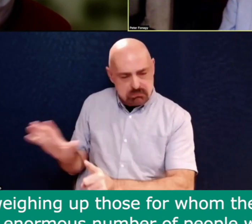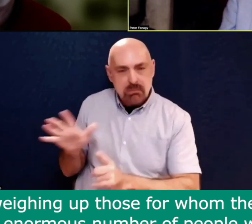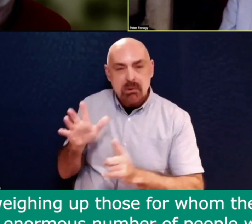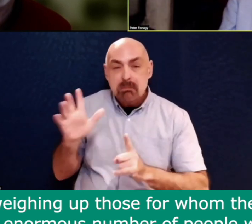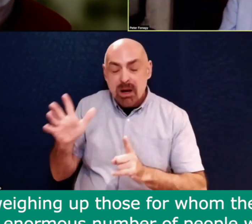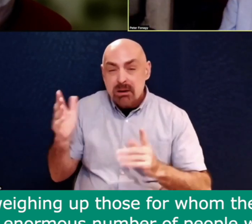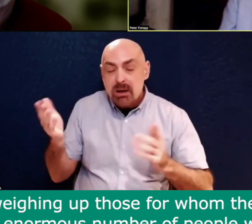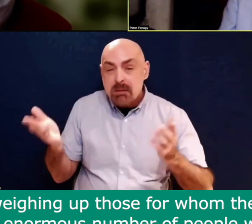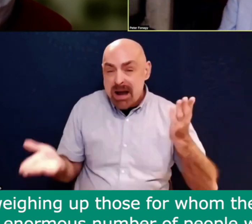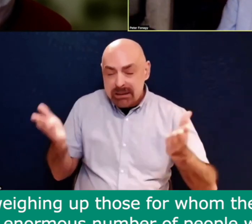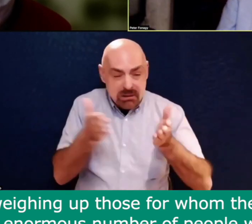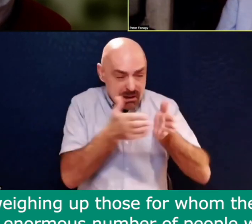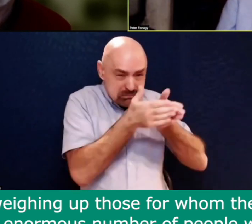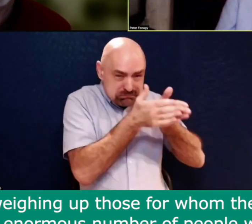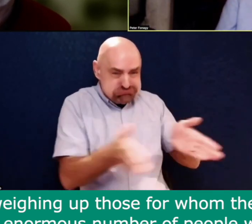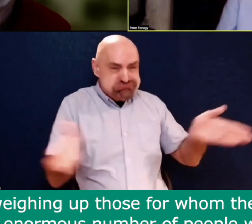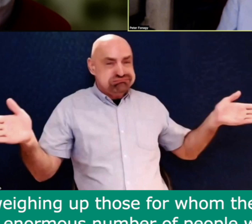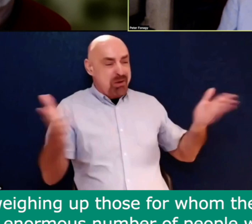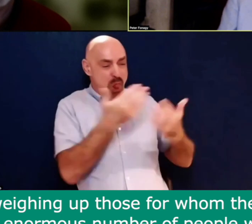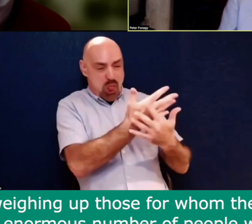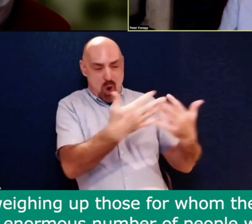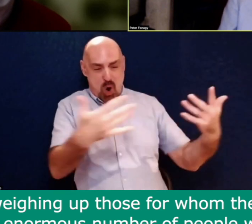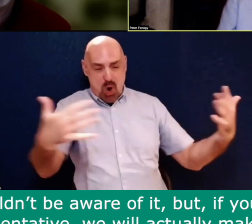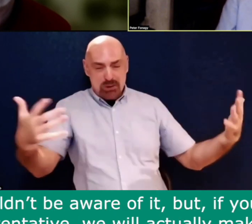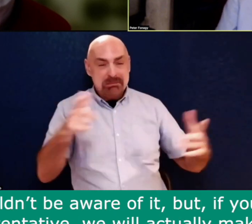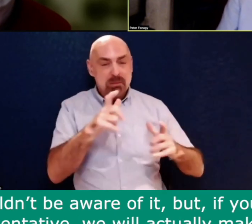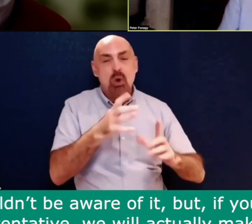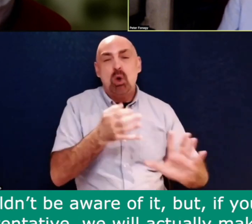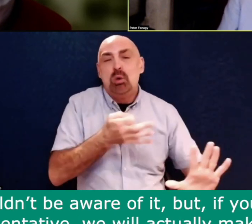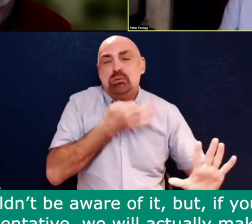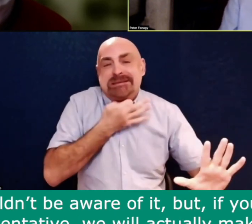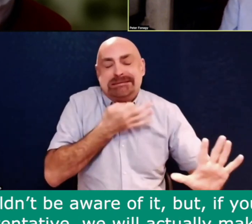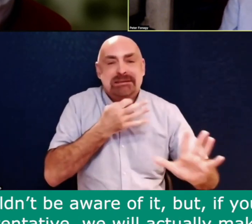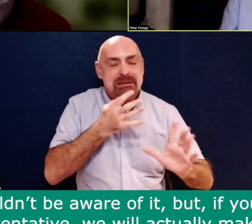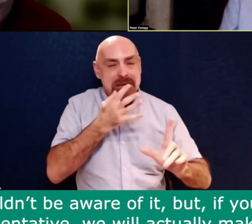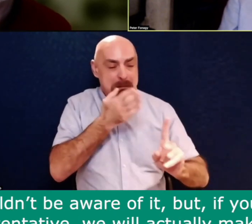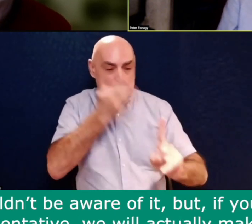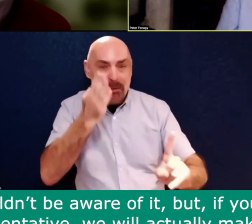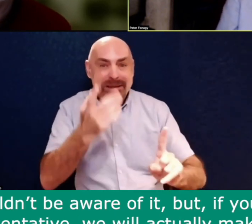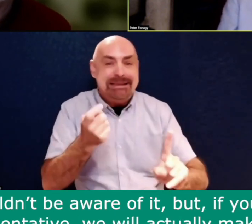enormous number of people who are genuinely at risk, maybe, but